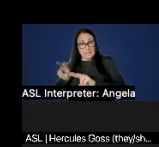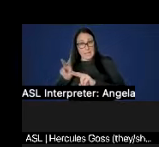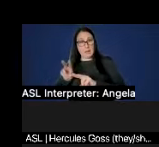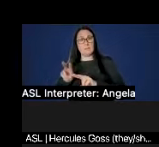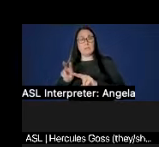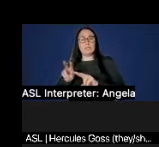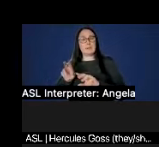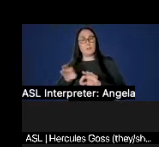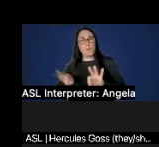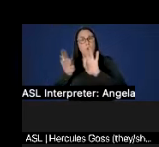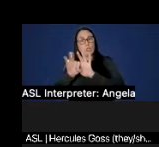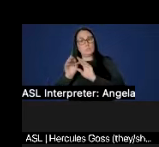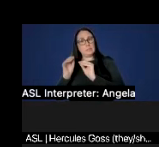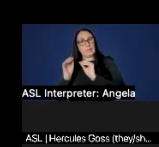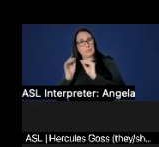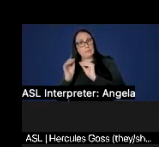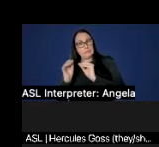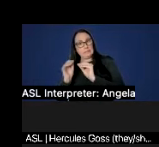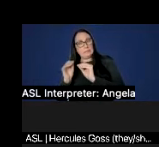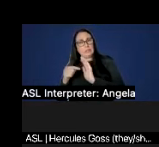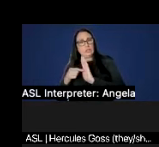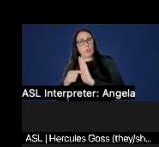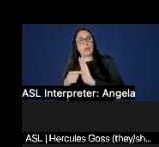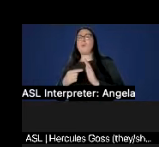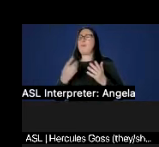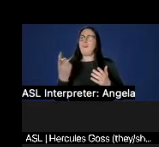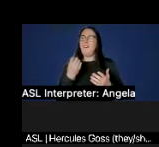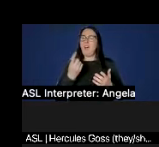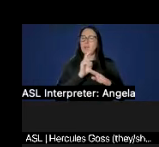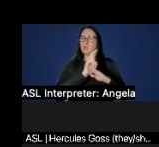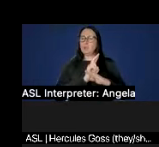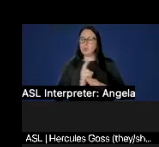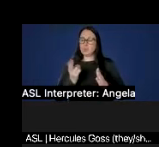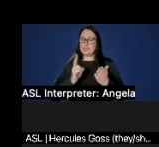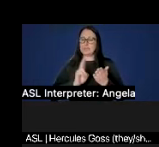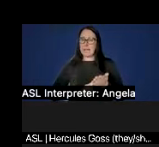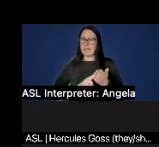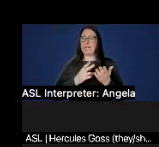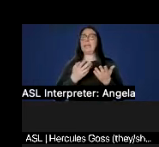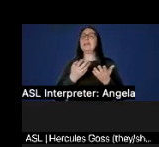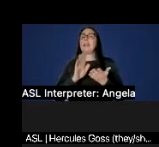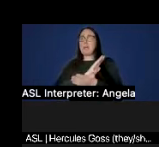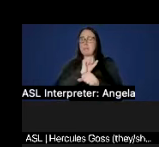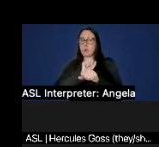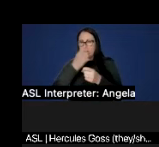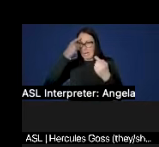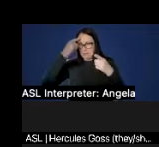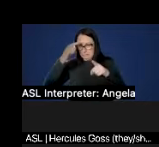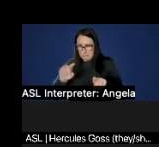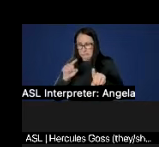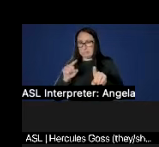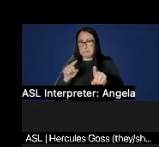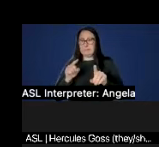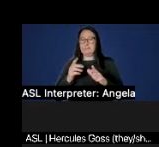and treatment. I think we're all accustomed to signing that paperwork when we go into the clinic or the hospital, maybe even to like a